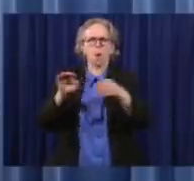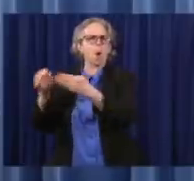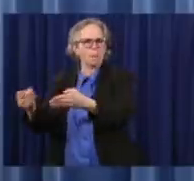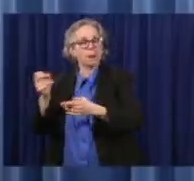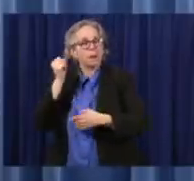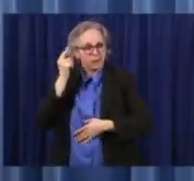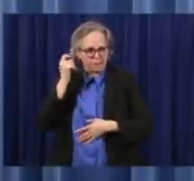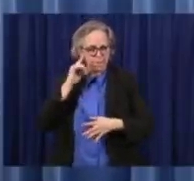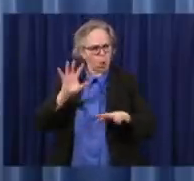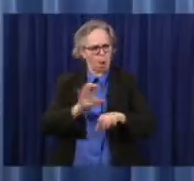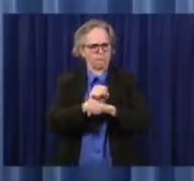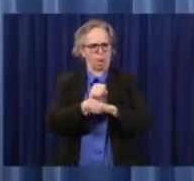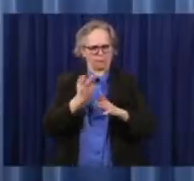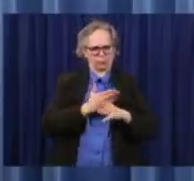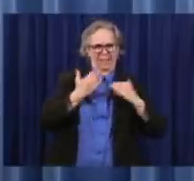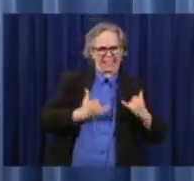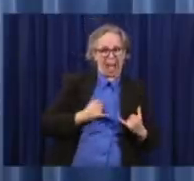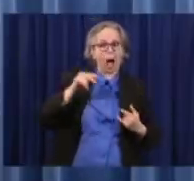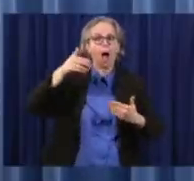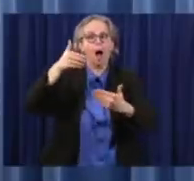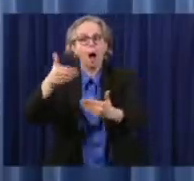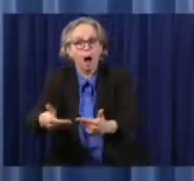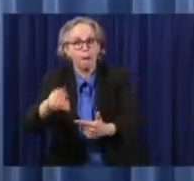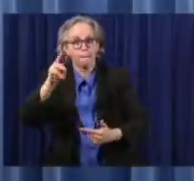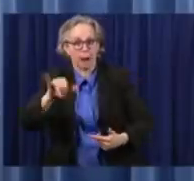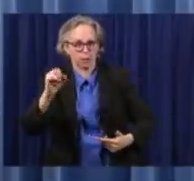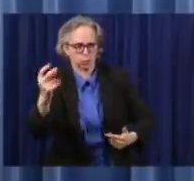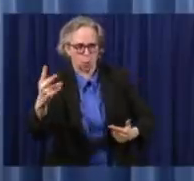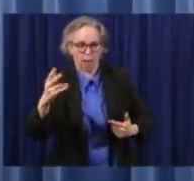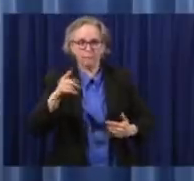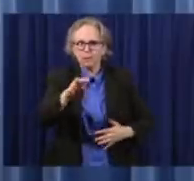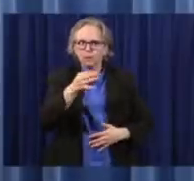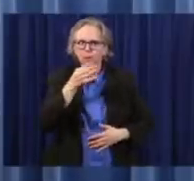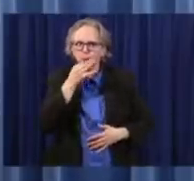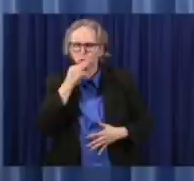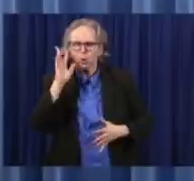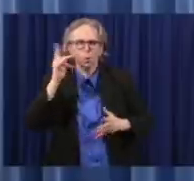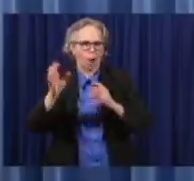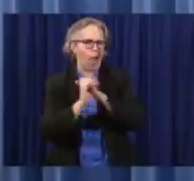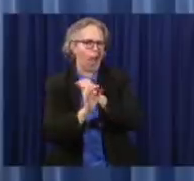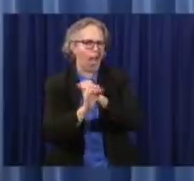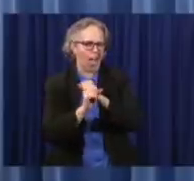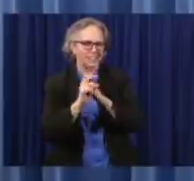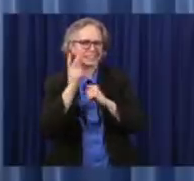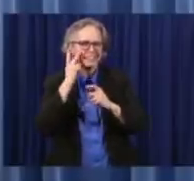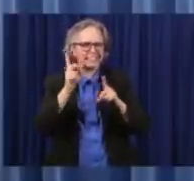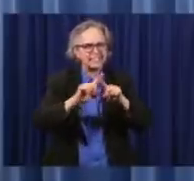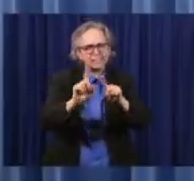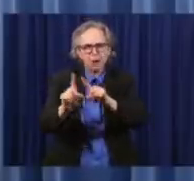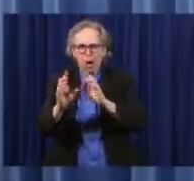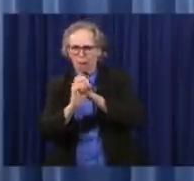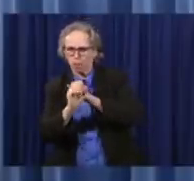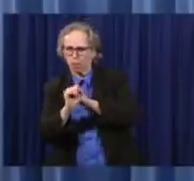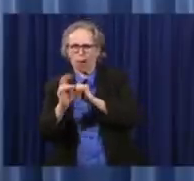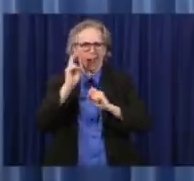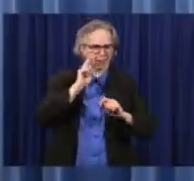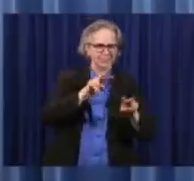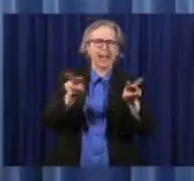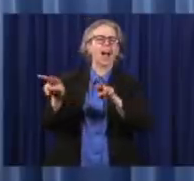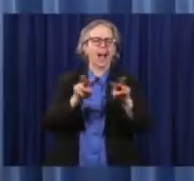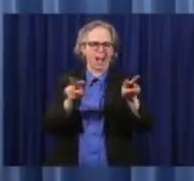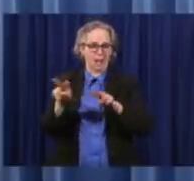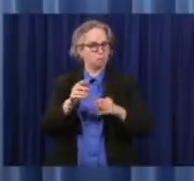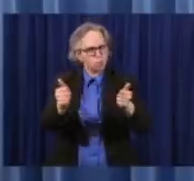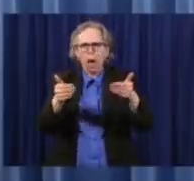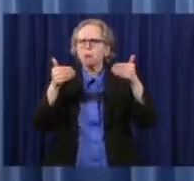now. And you'll be hearing, I'm sure, in advertising from different companies about that. So that is something they can